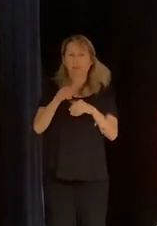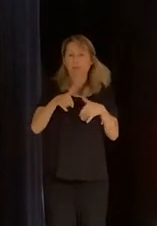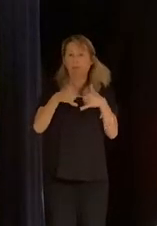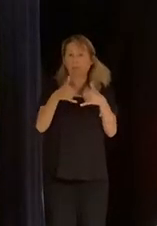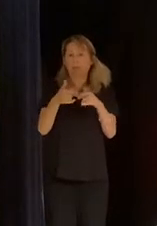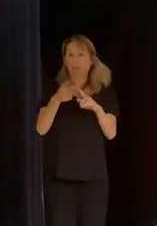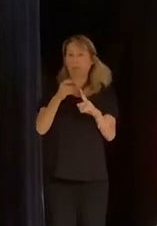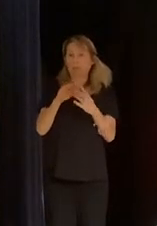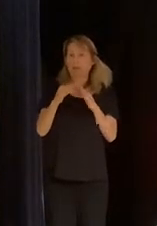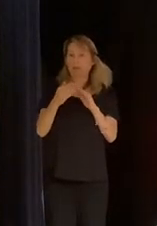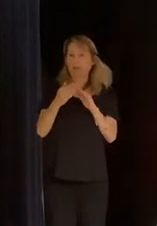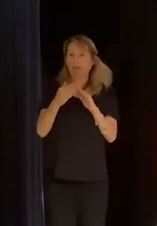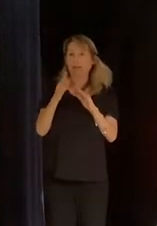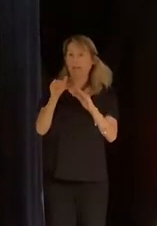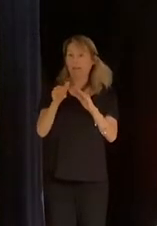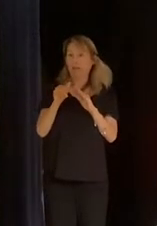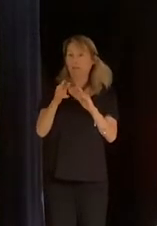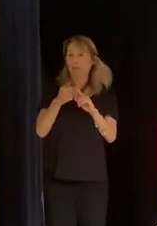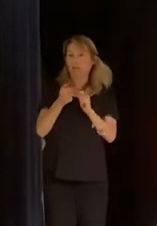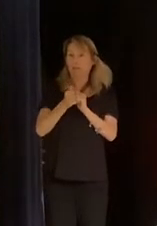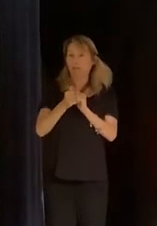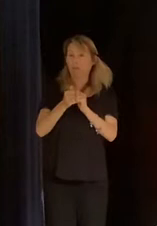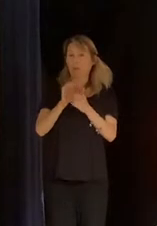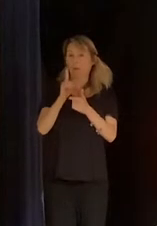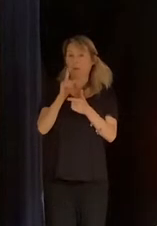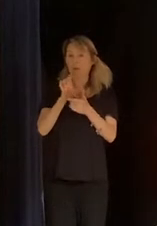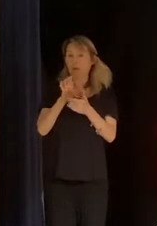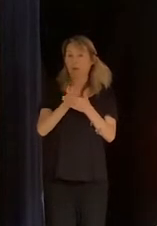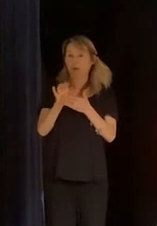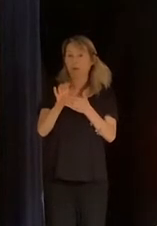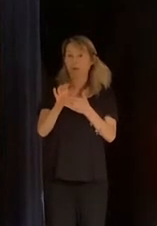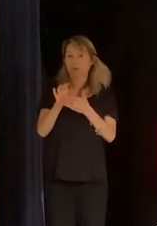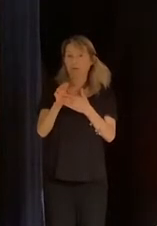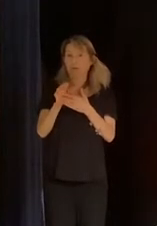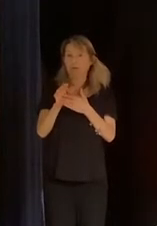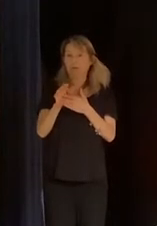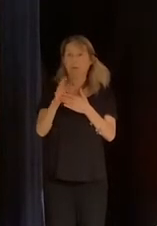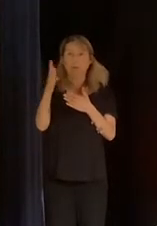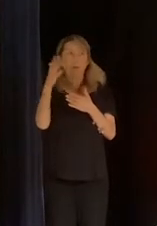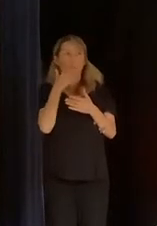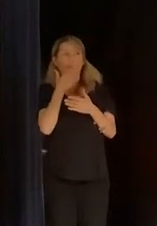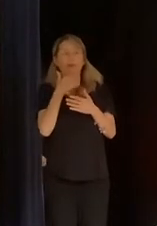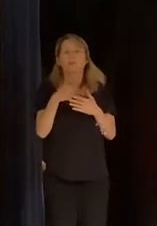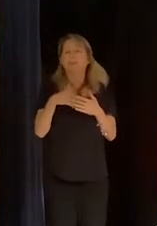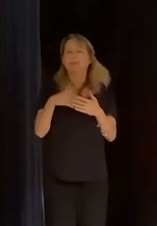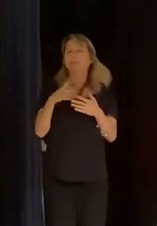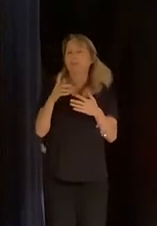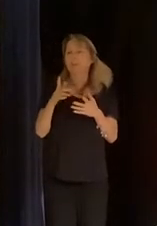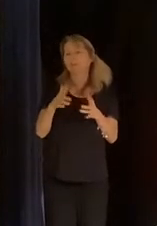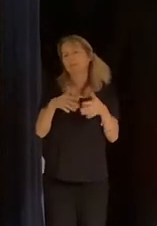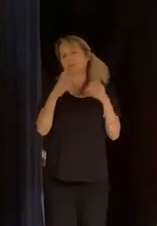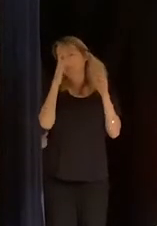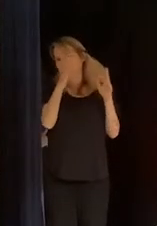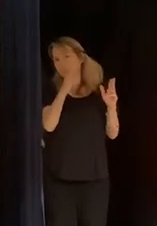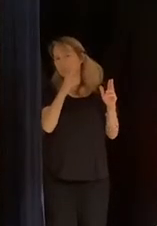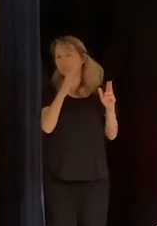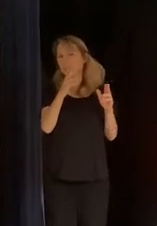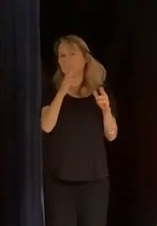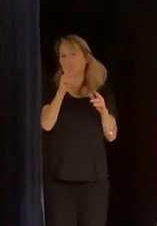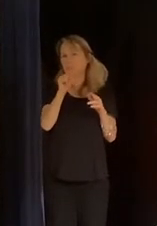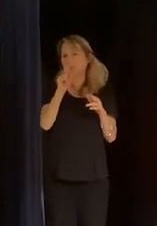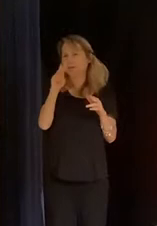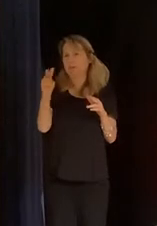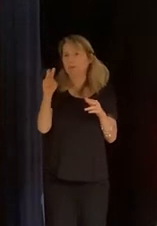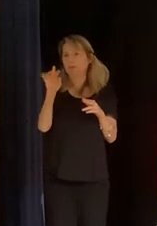and comes with a $100 check. Friends, it's my pleasure to welcome the winner of the 2022